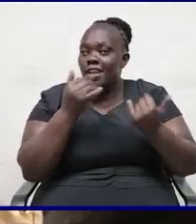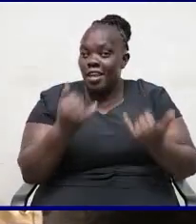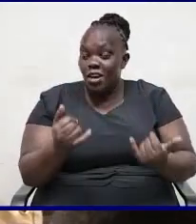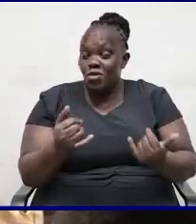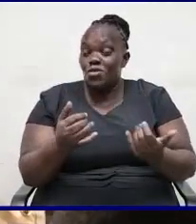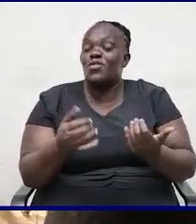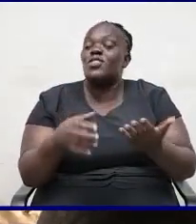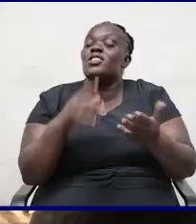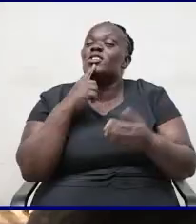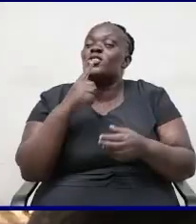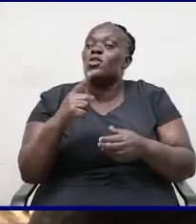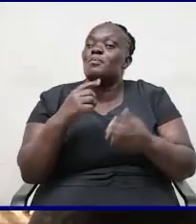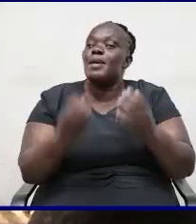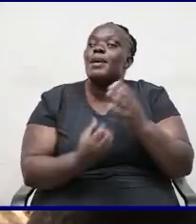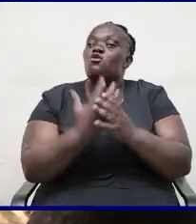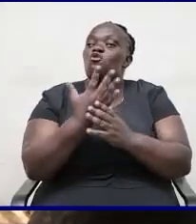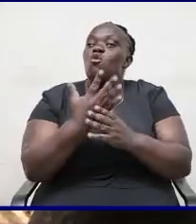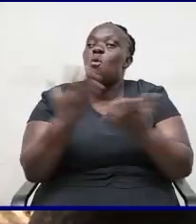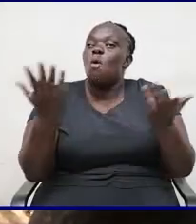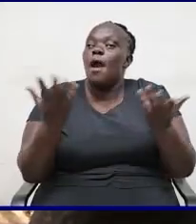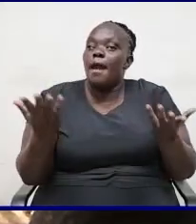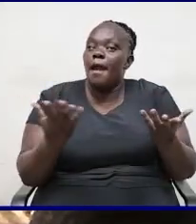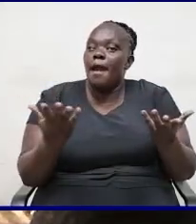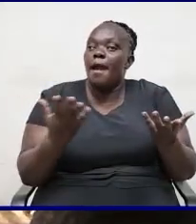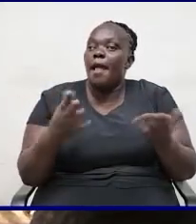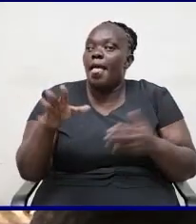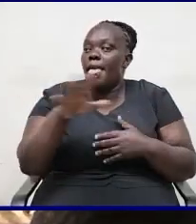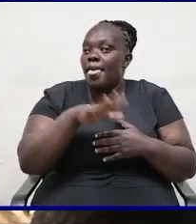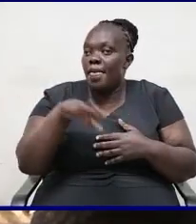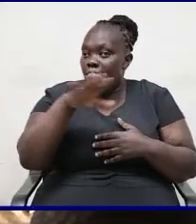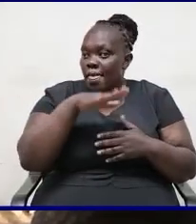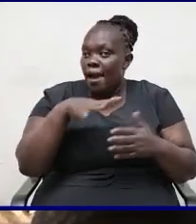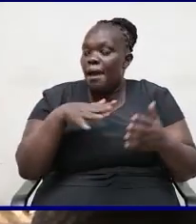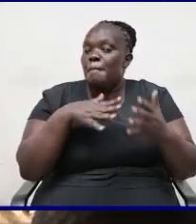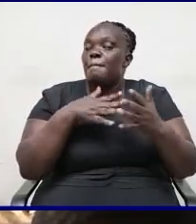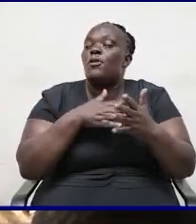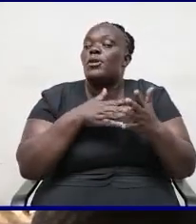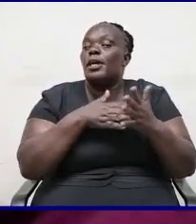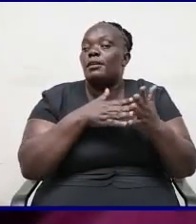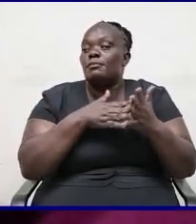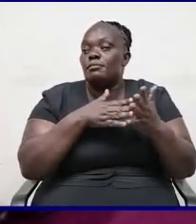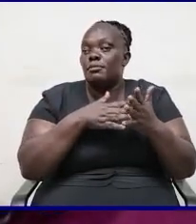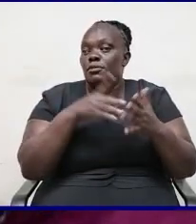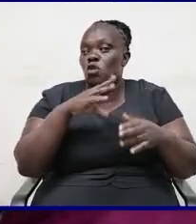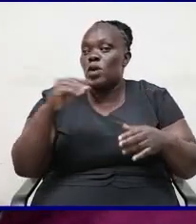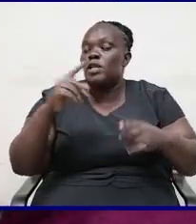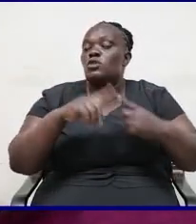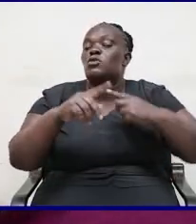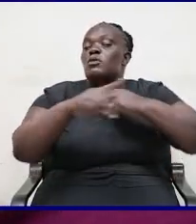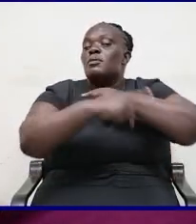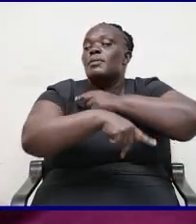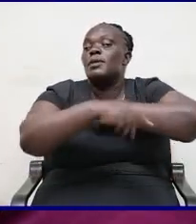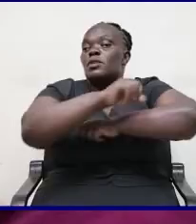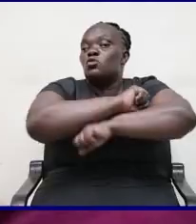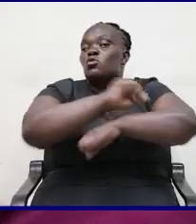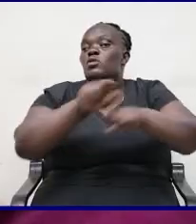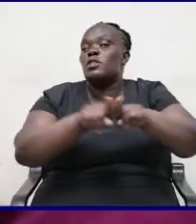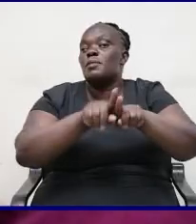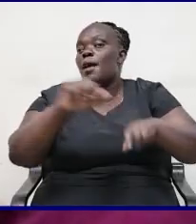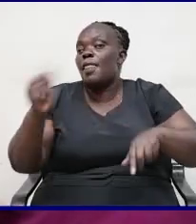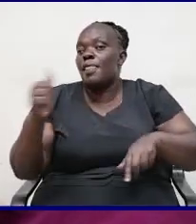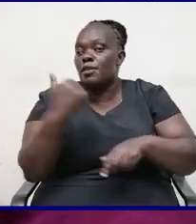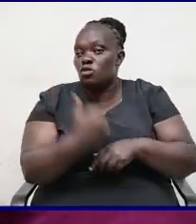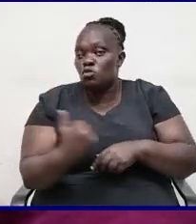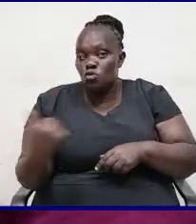Yeah. So I grew up along that particular border. I went to primary schools just like every other